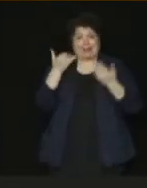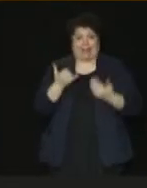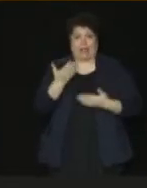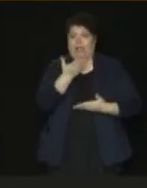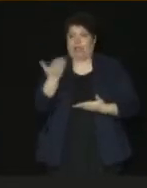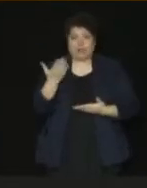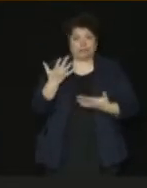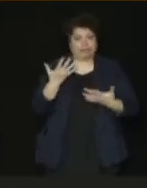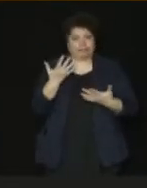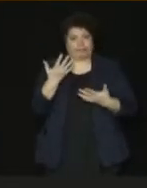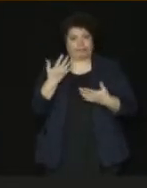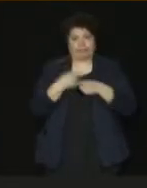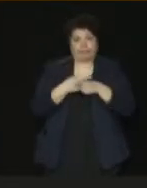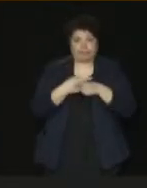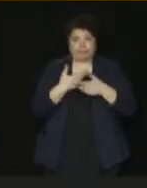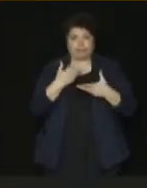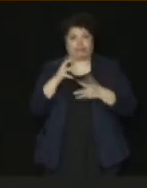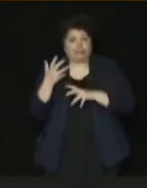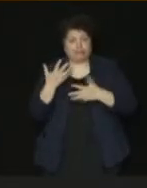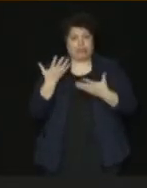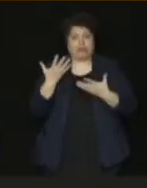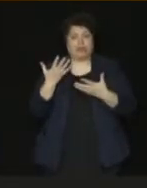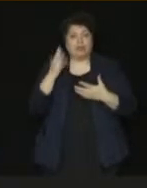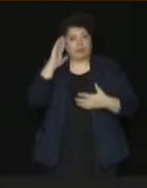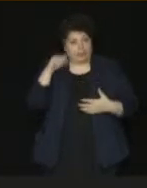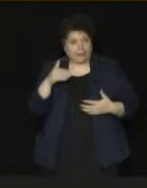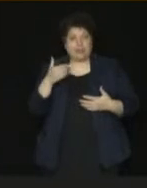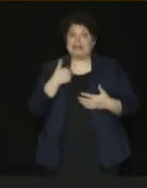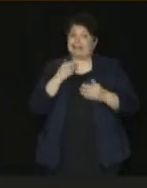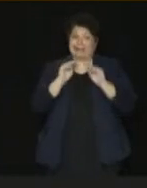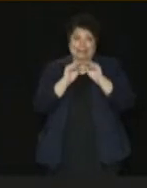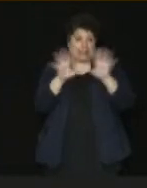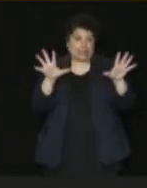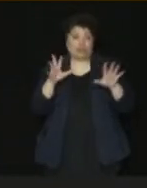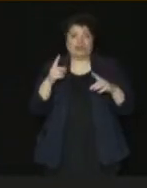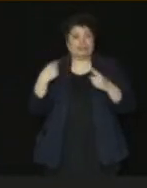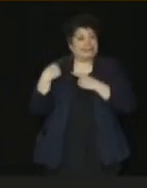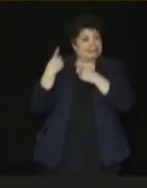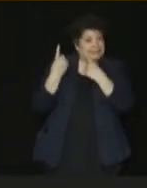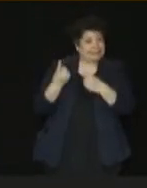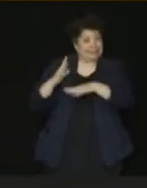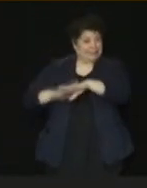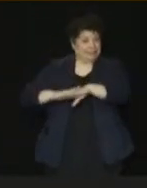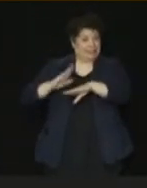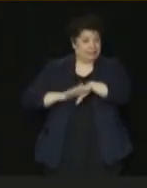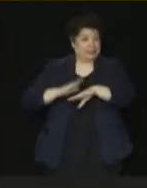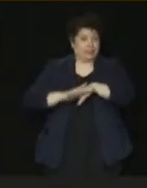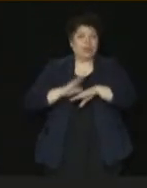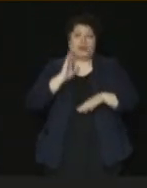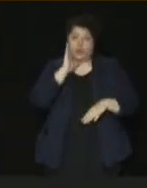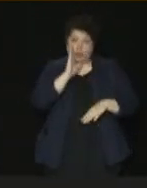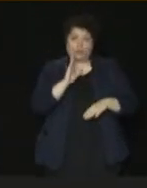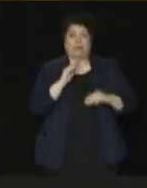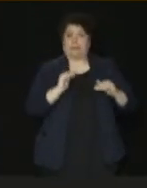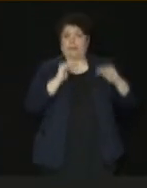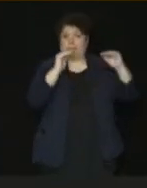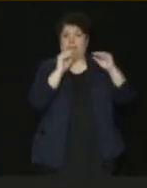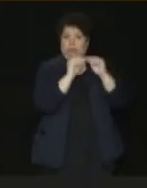but we have said very clearly that we would establish measures to ensure the protection of